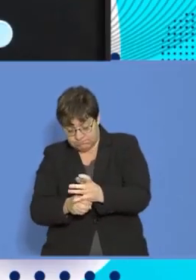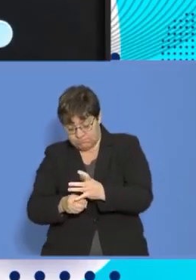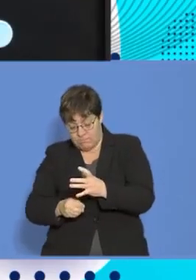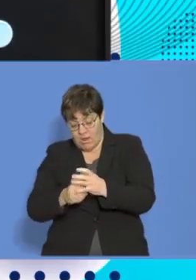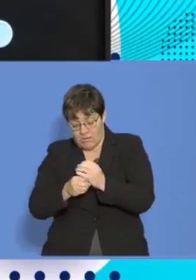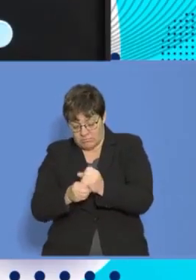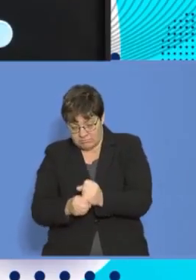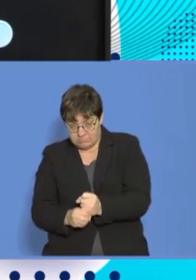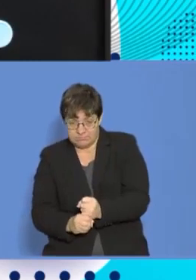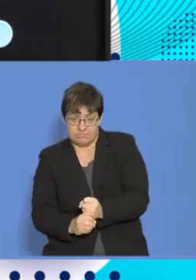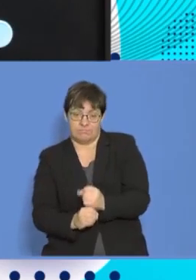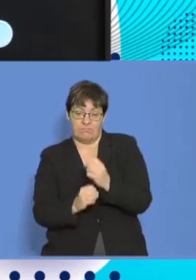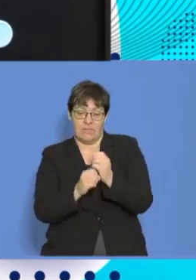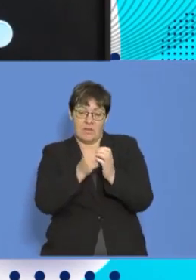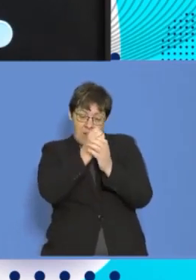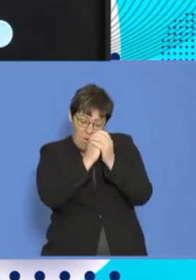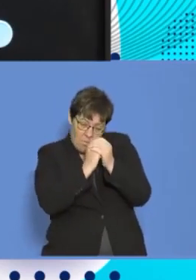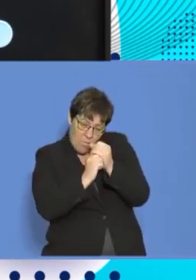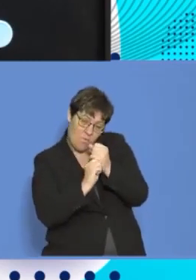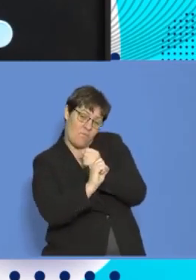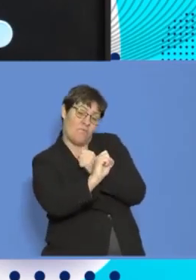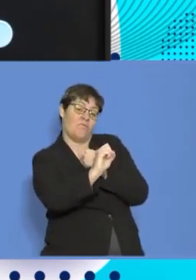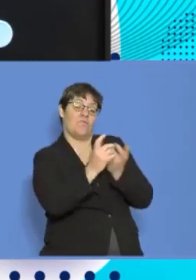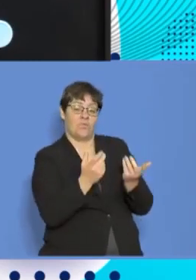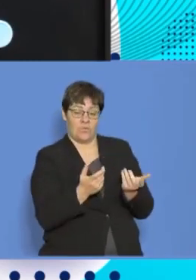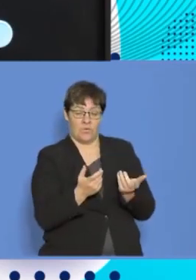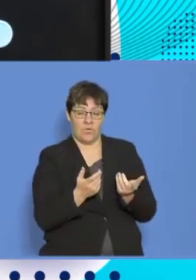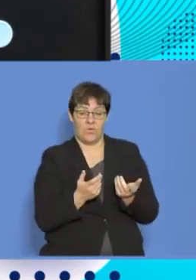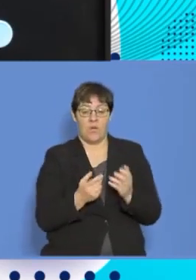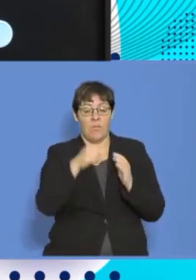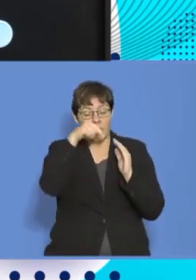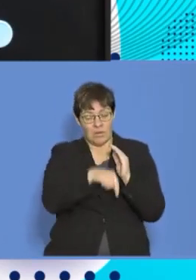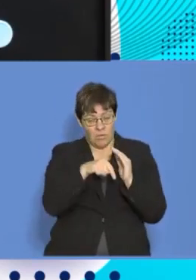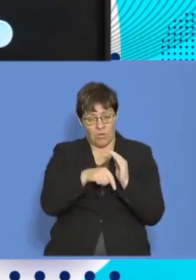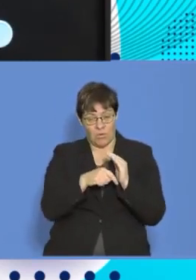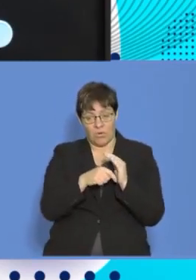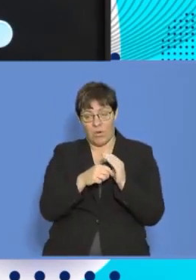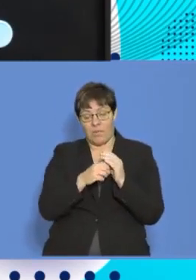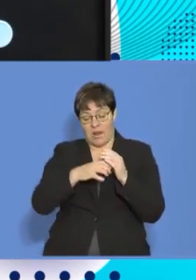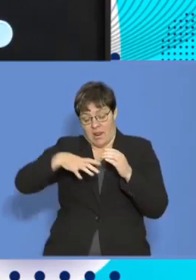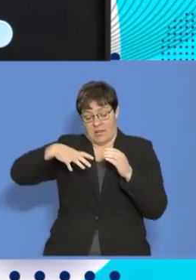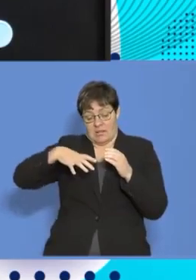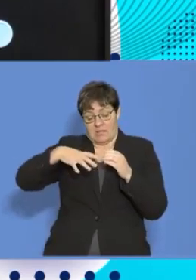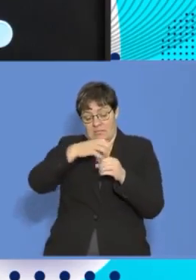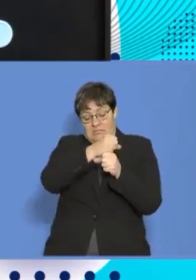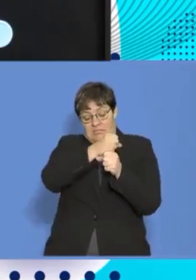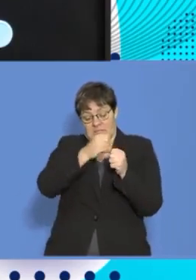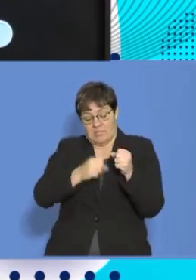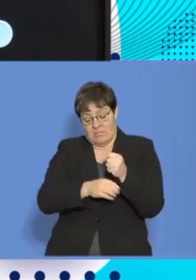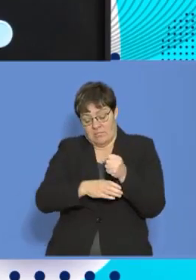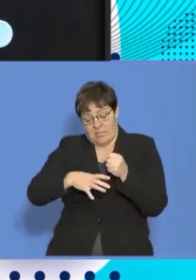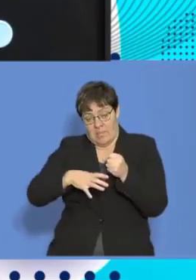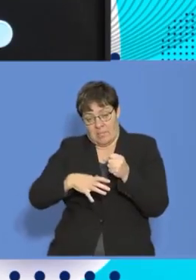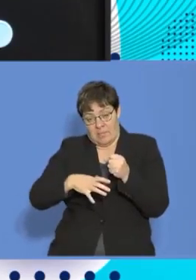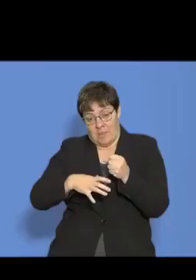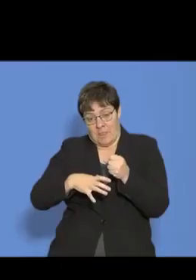the esophagus, allowing for the food bolus to move through, while further down below the bolus, the muscles relax.